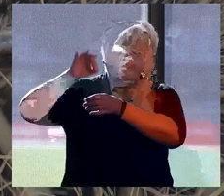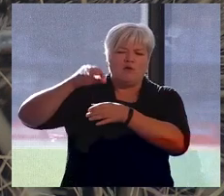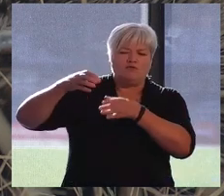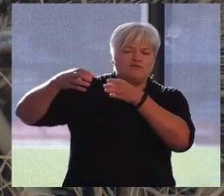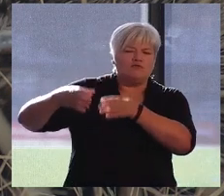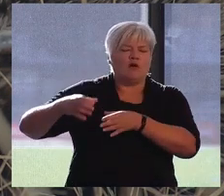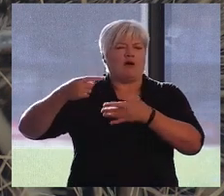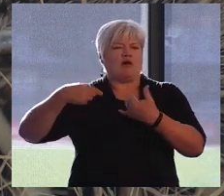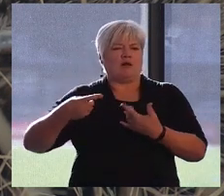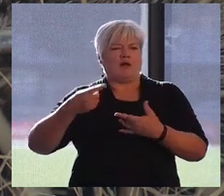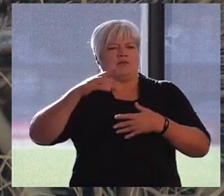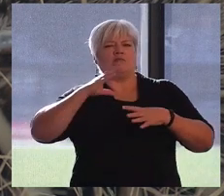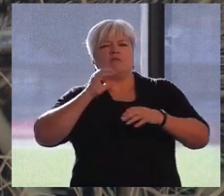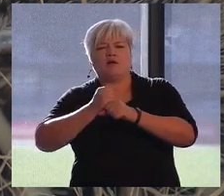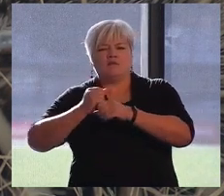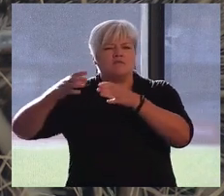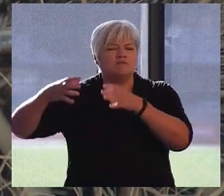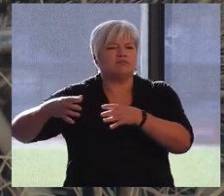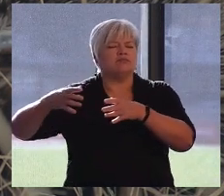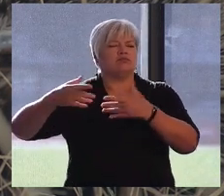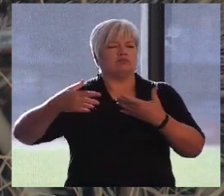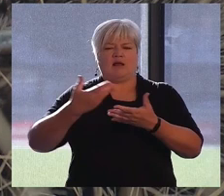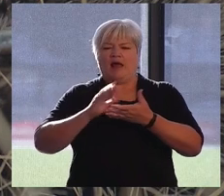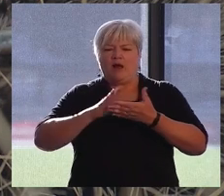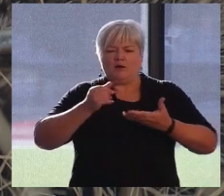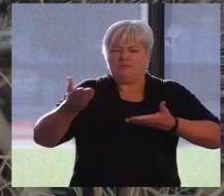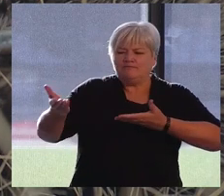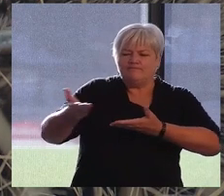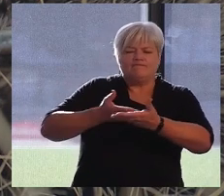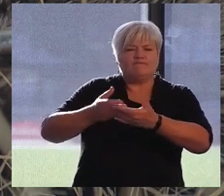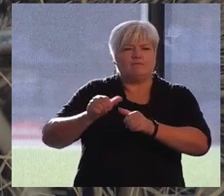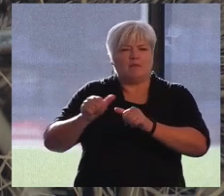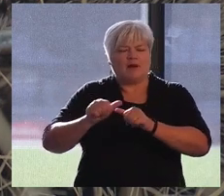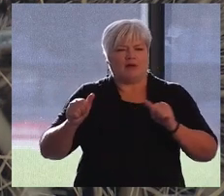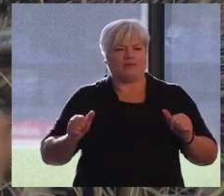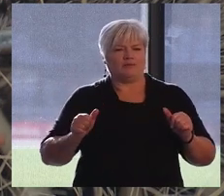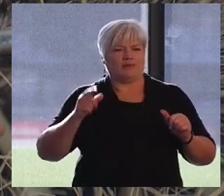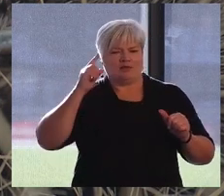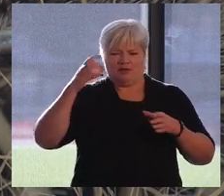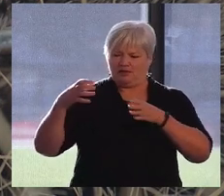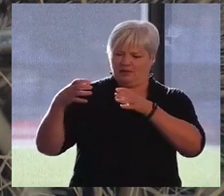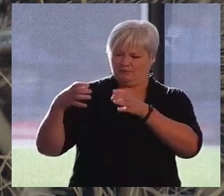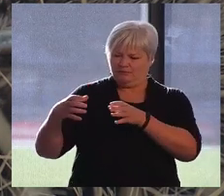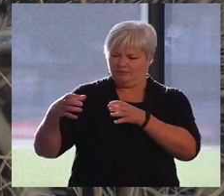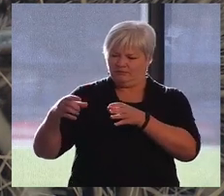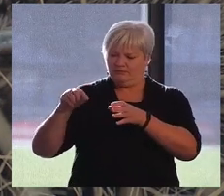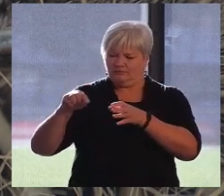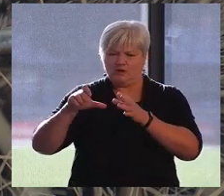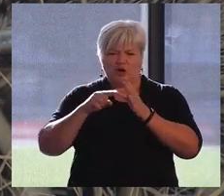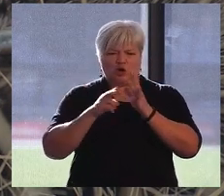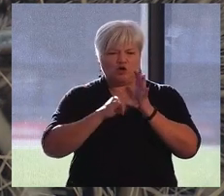National parties? And it shouldn't be unusual because, after all, the root of the word Conservative is to conserve.